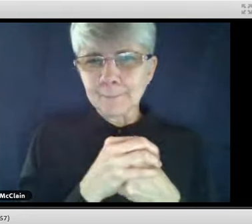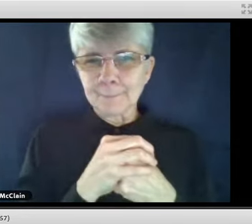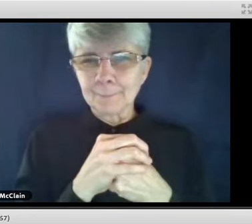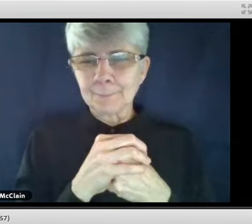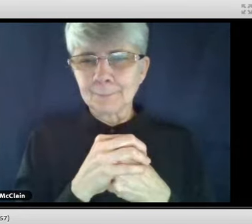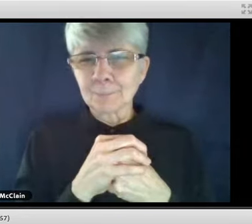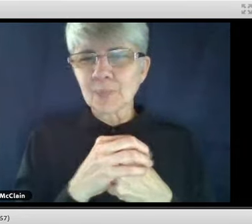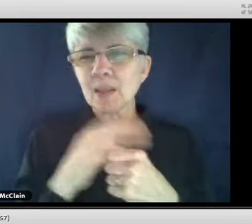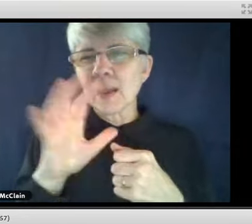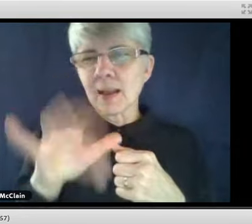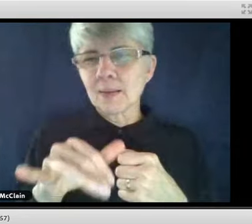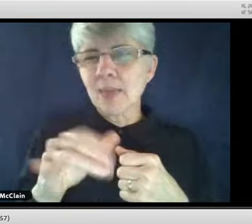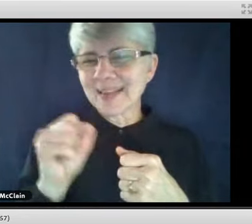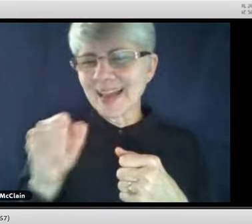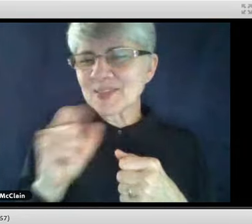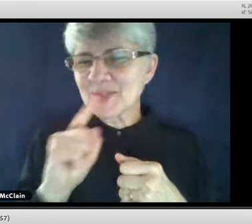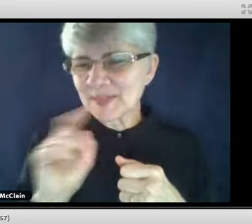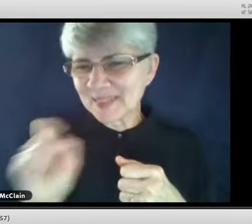By the dude.